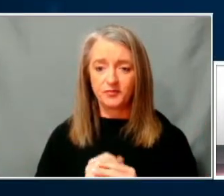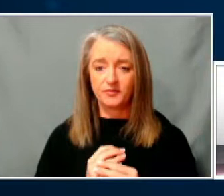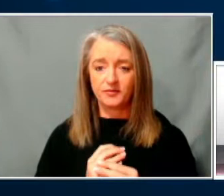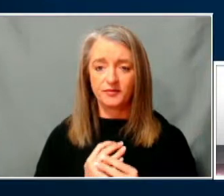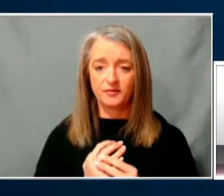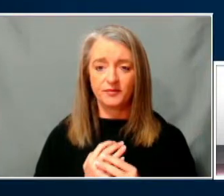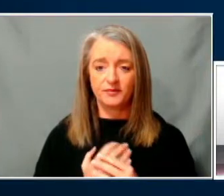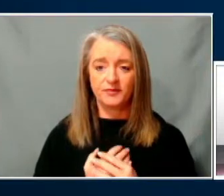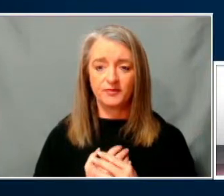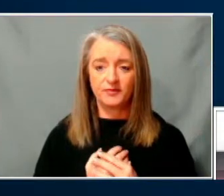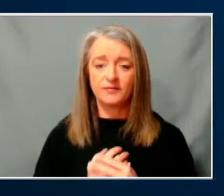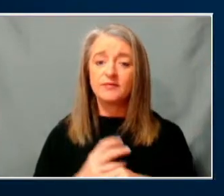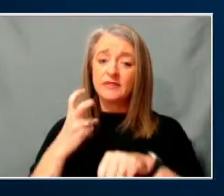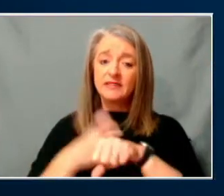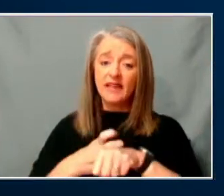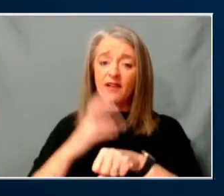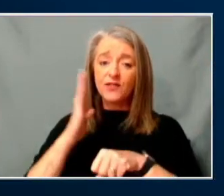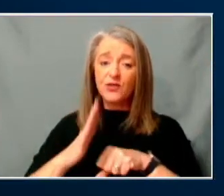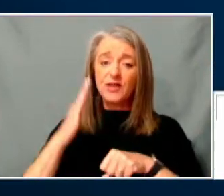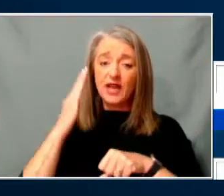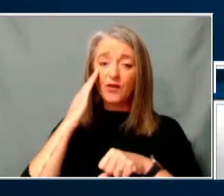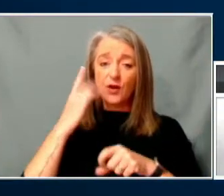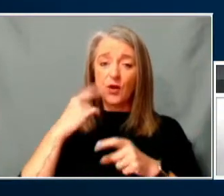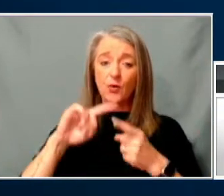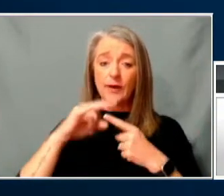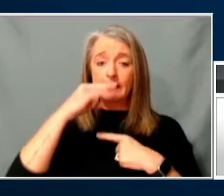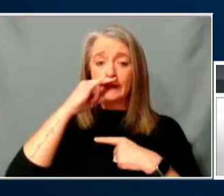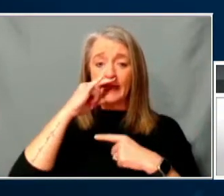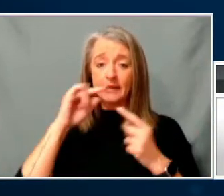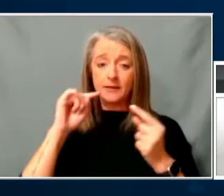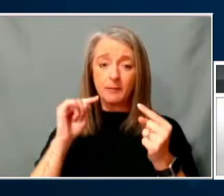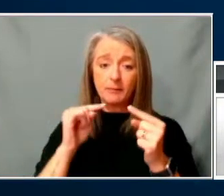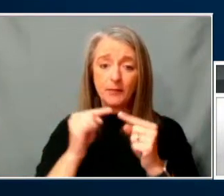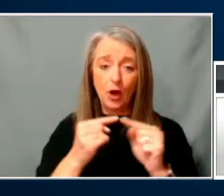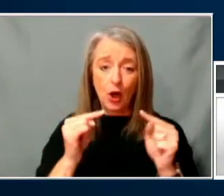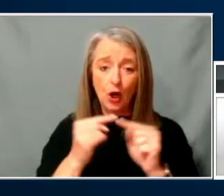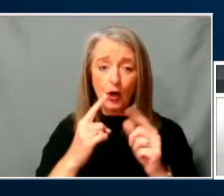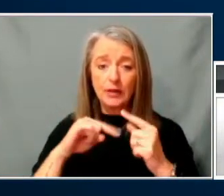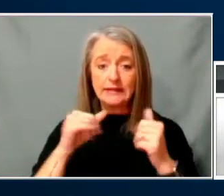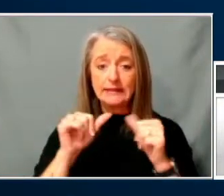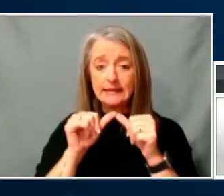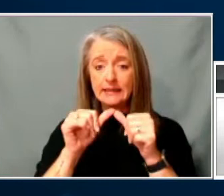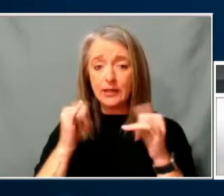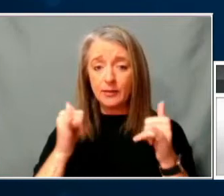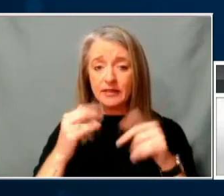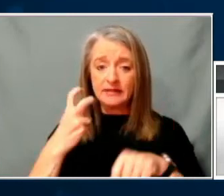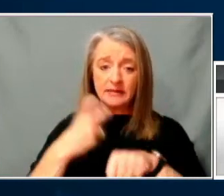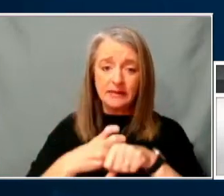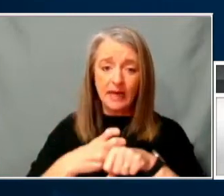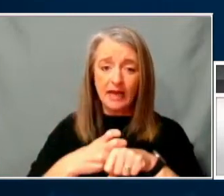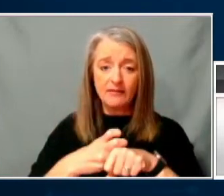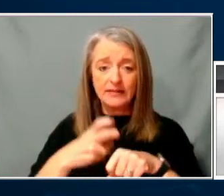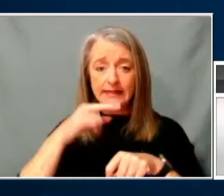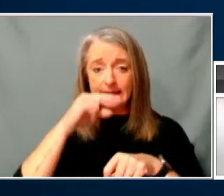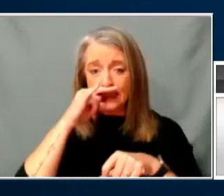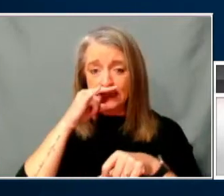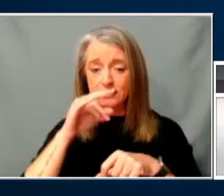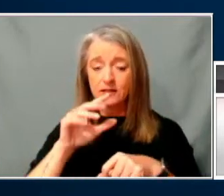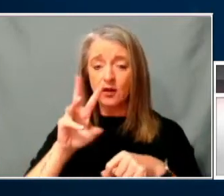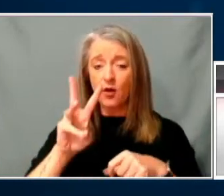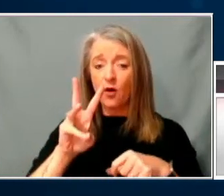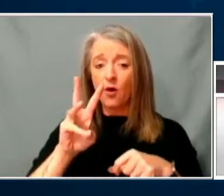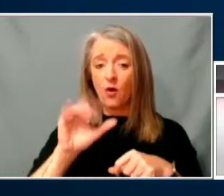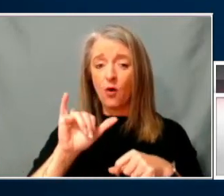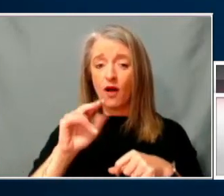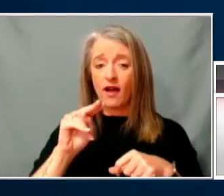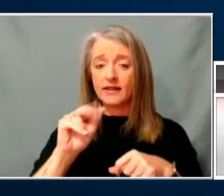Well, that's tough because you never know when your kids are playing injured or not. I mean, they're tough kids. You can't get inside their heads all the time. But Wanye, I want to get back to your shoulder